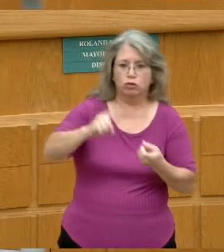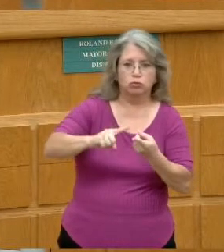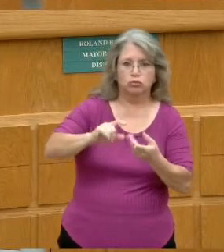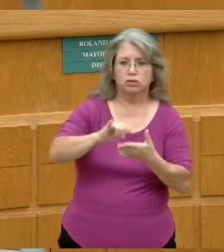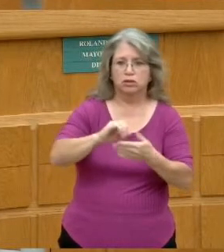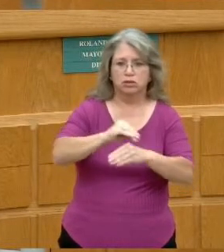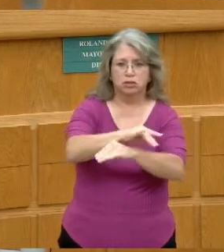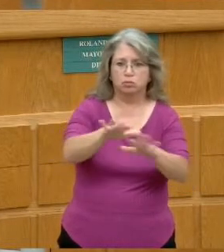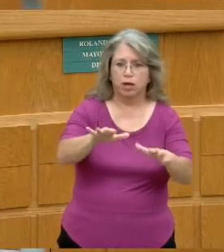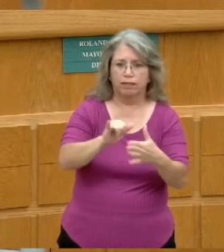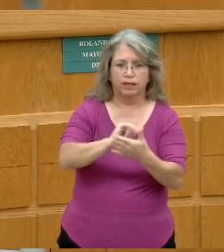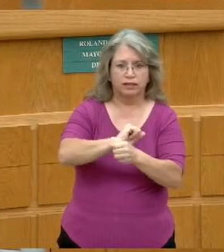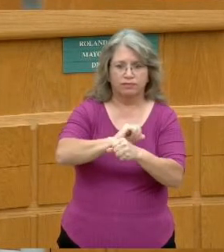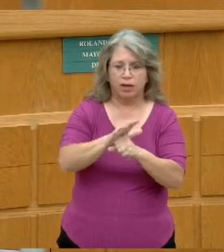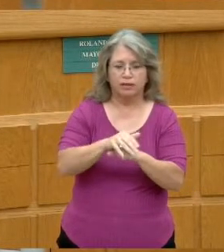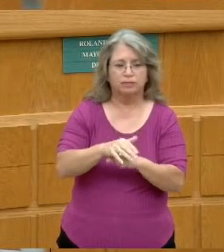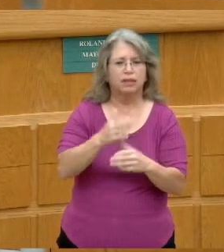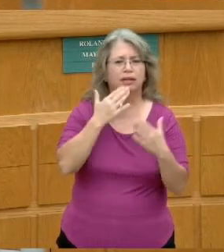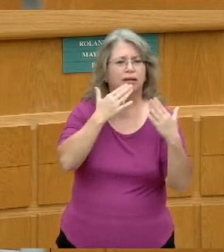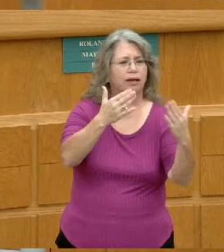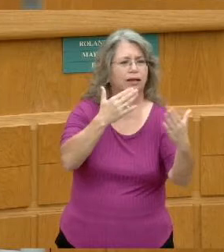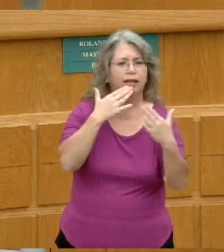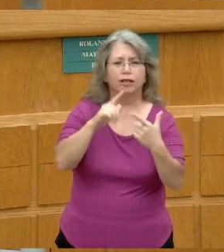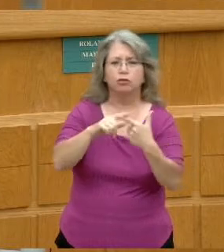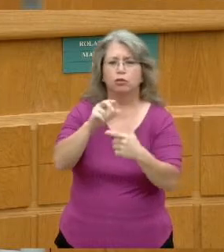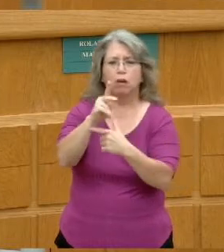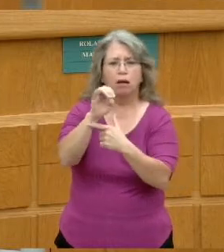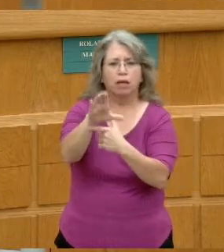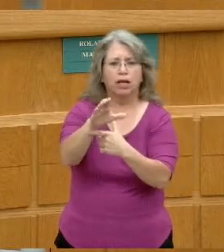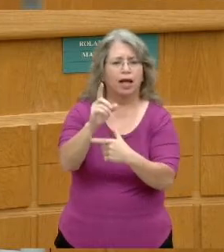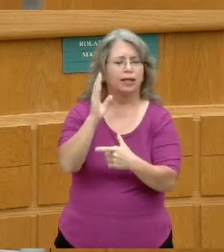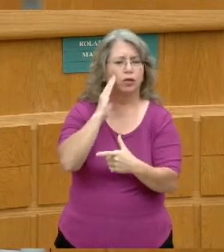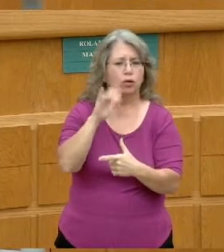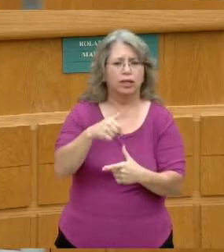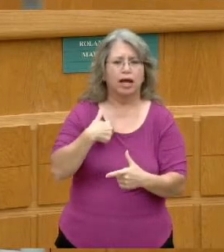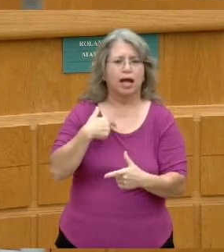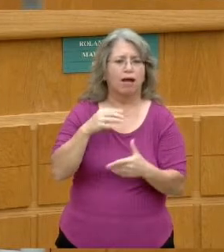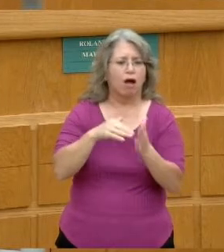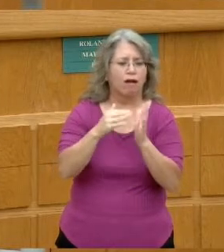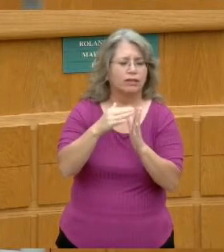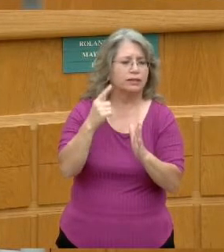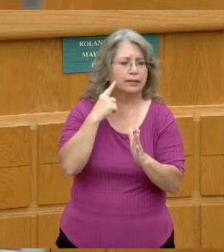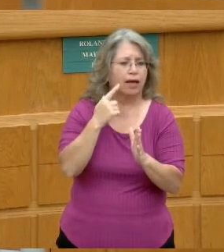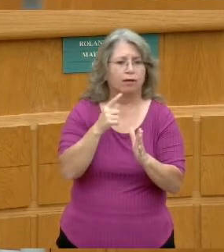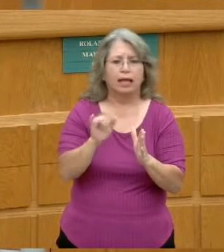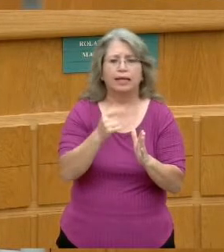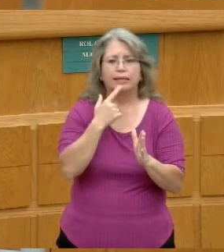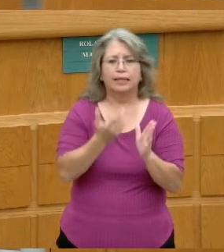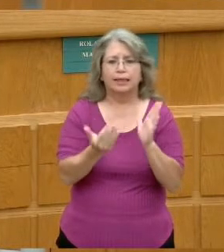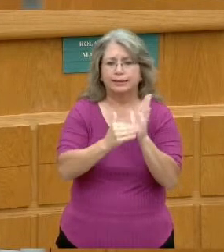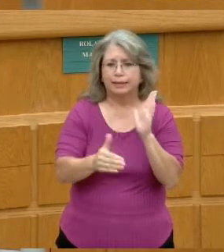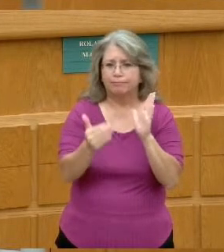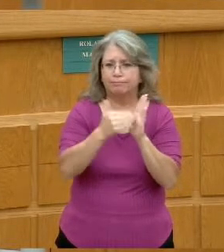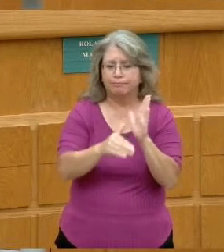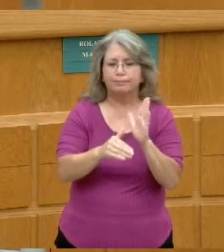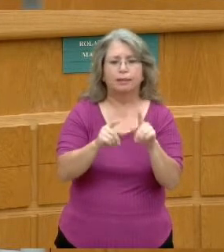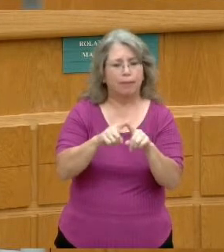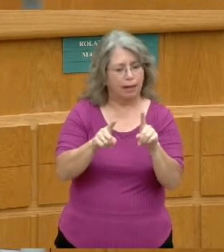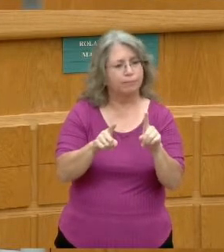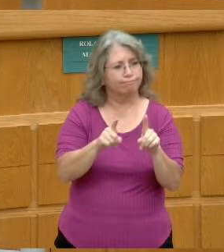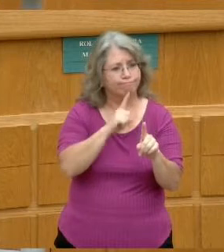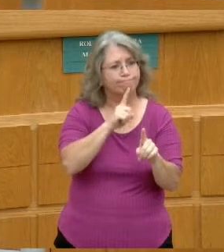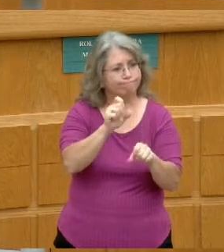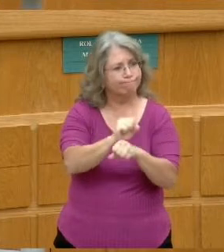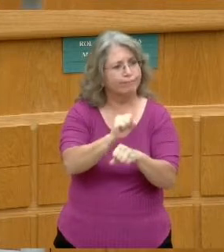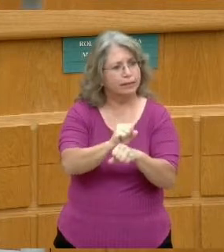public. I know I'm saying things that sound repetitive, and they are. It continues to be the same message because